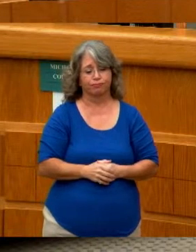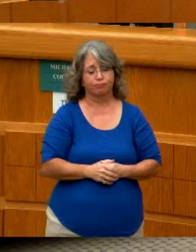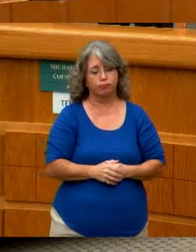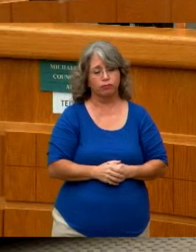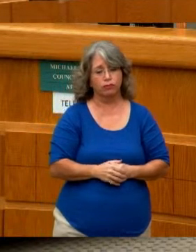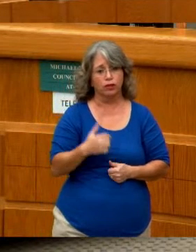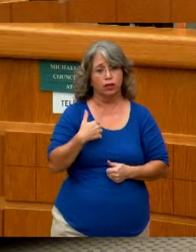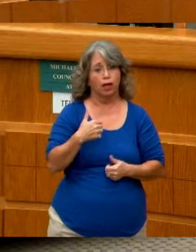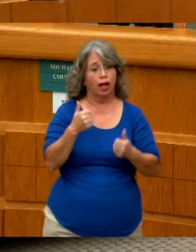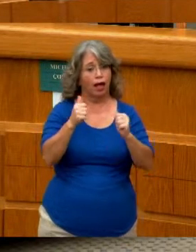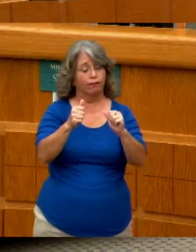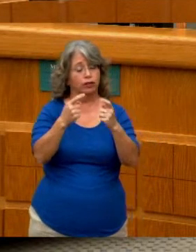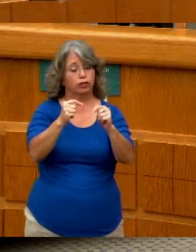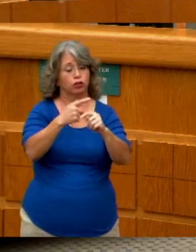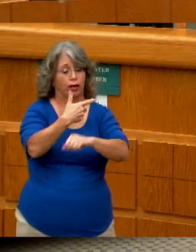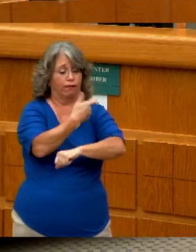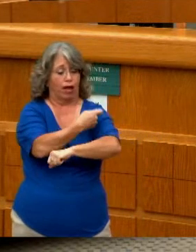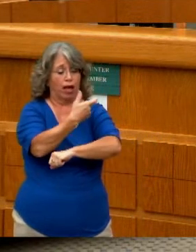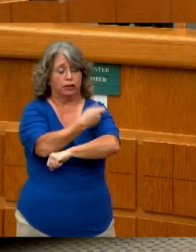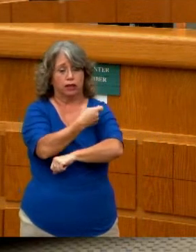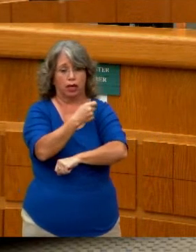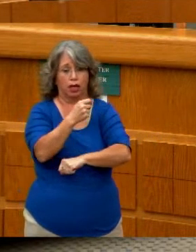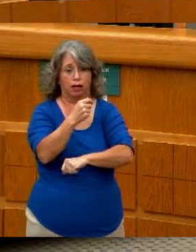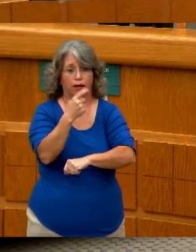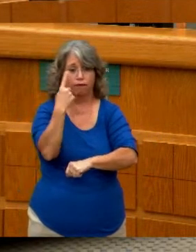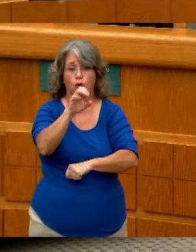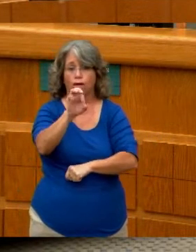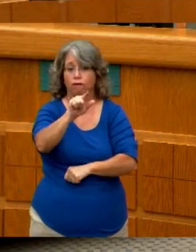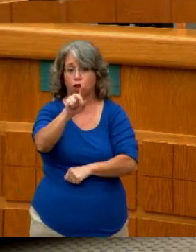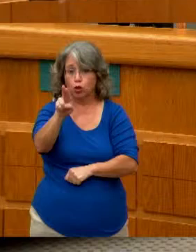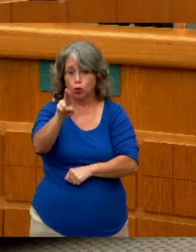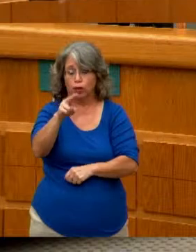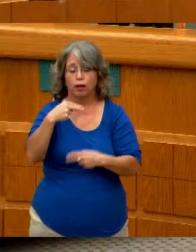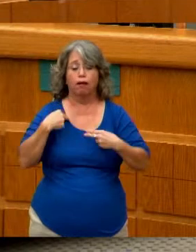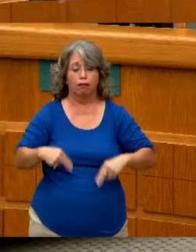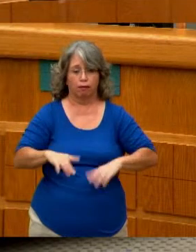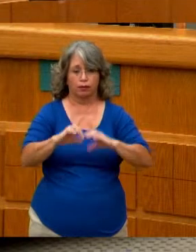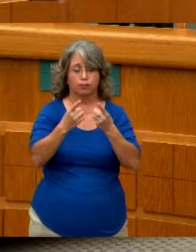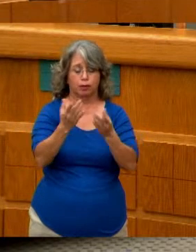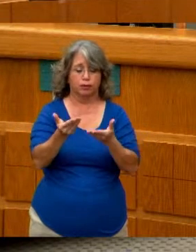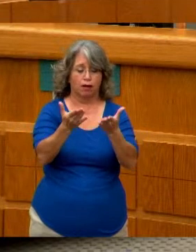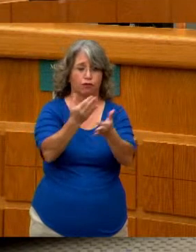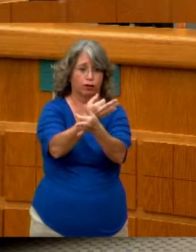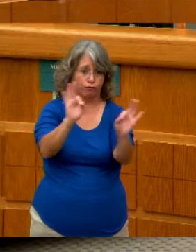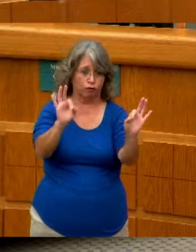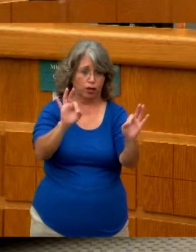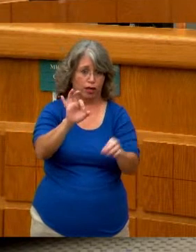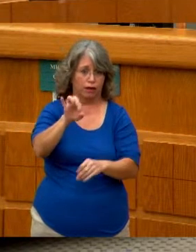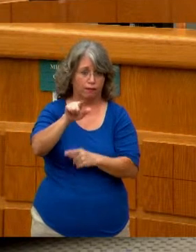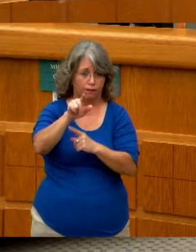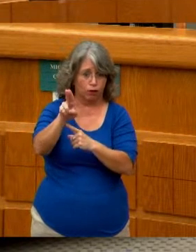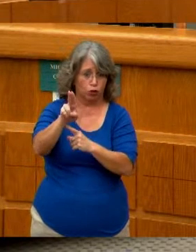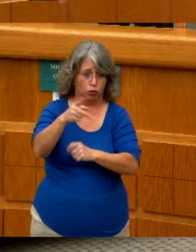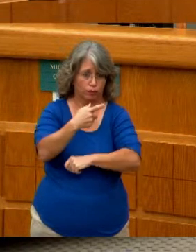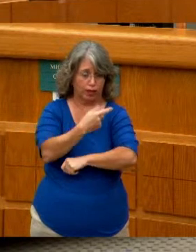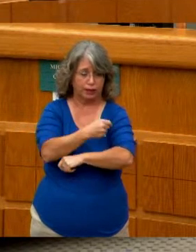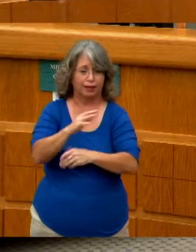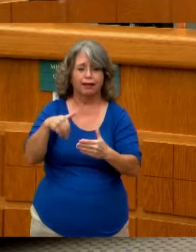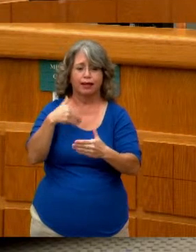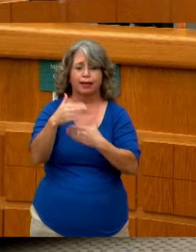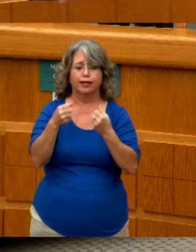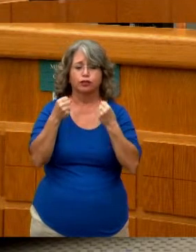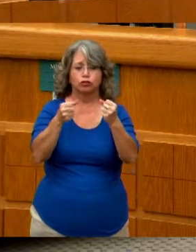to 5. In an effort to vaccinate the community against seasonal flu, the health district is offering free